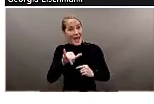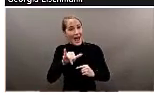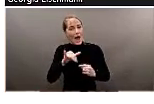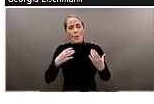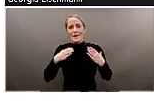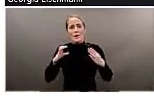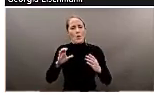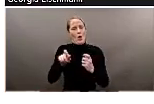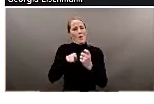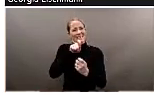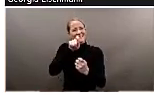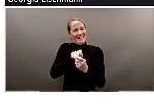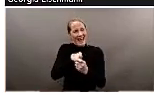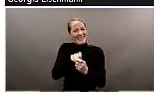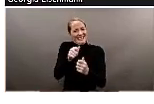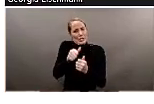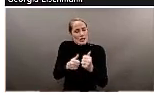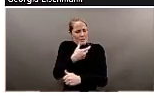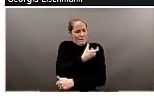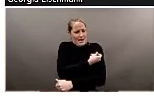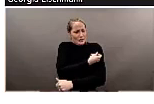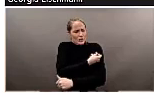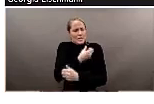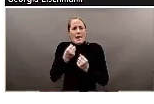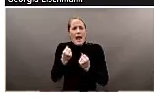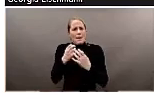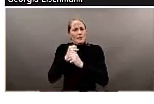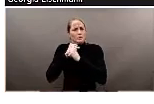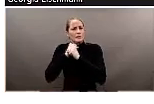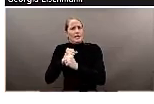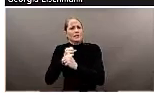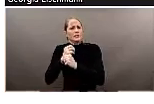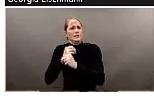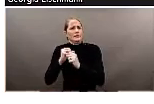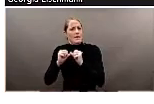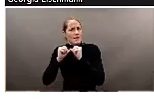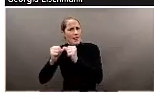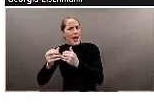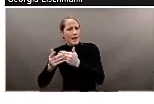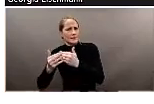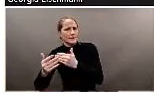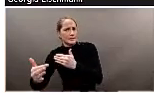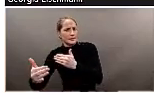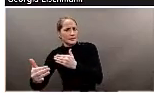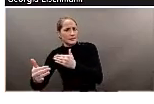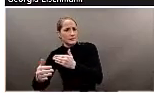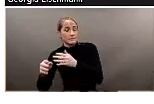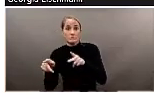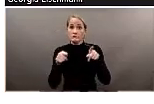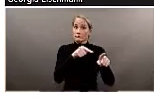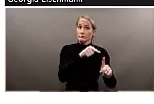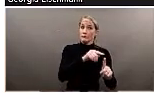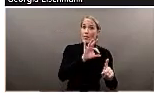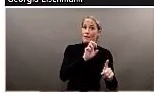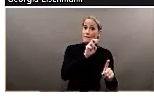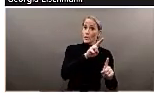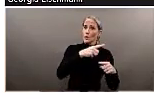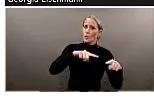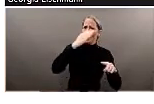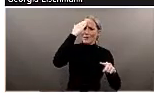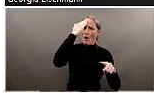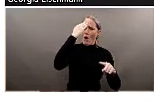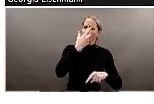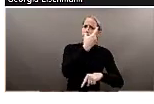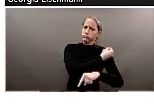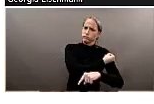Maybe we're assuming that. We don't exactly know how much protection. We know how much protection you get from the flu vaccine. We're not yet sure